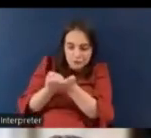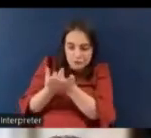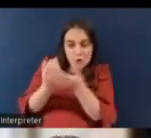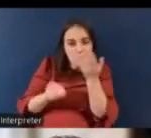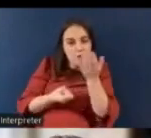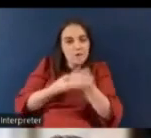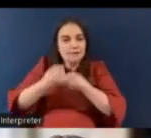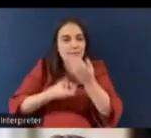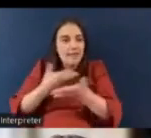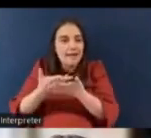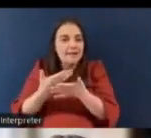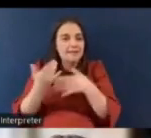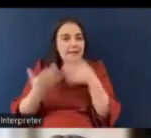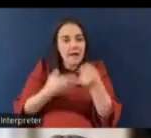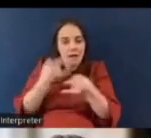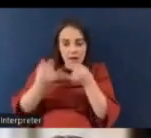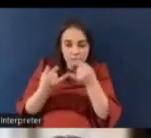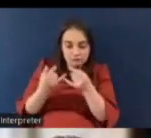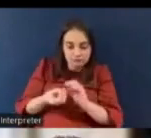know,